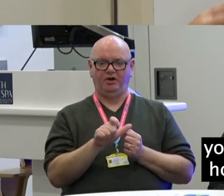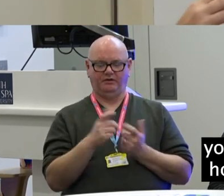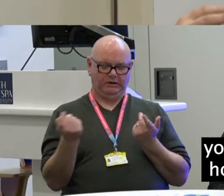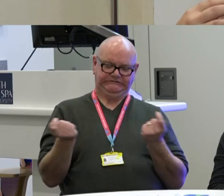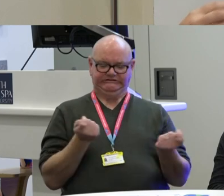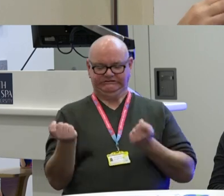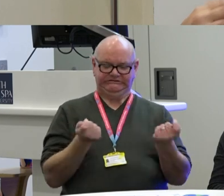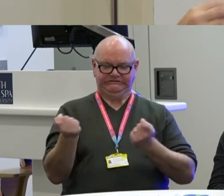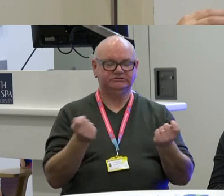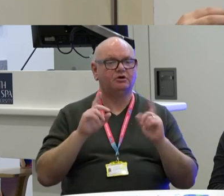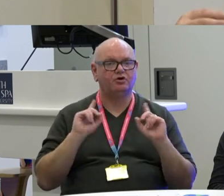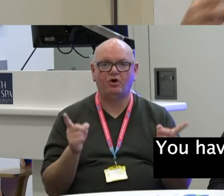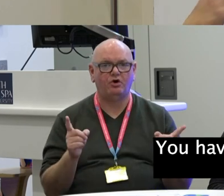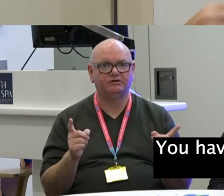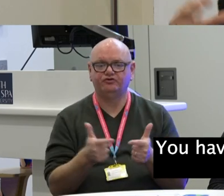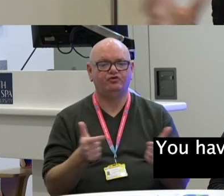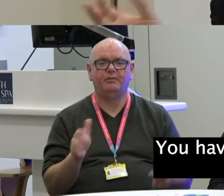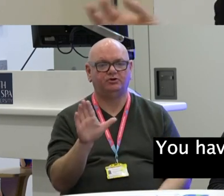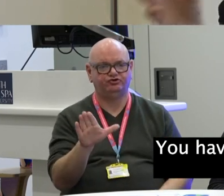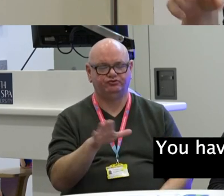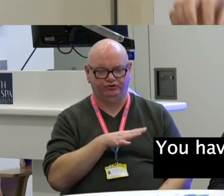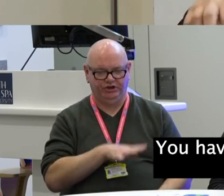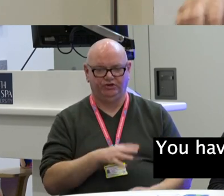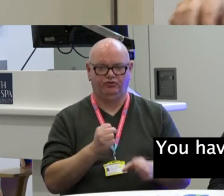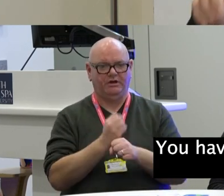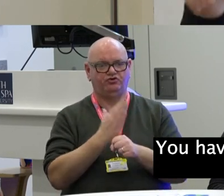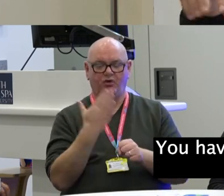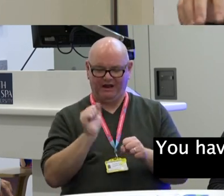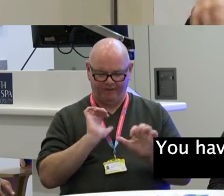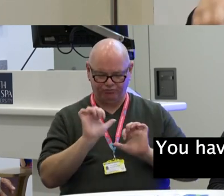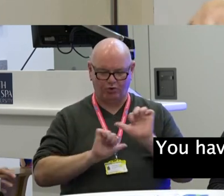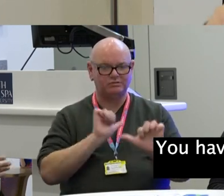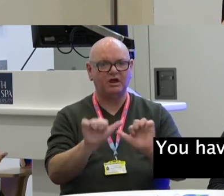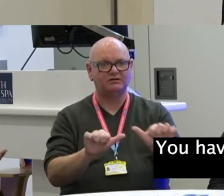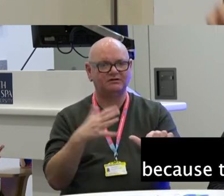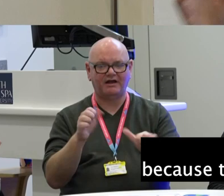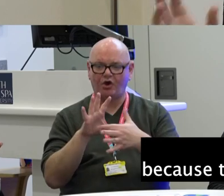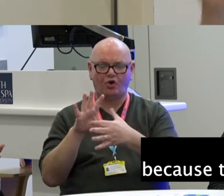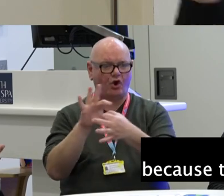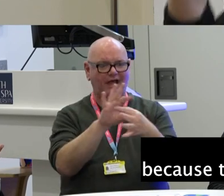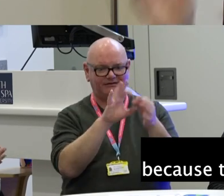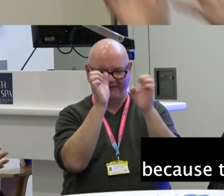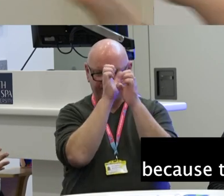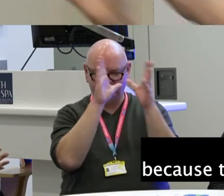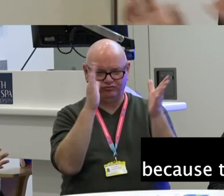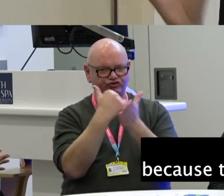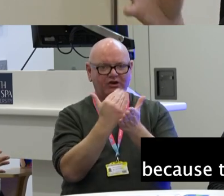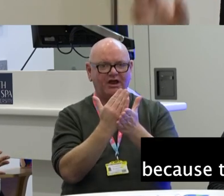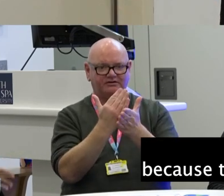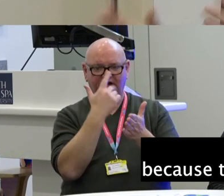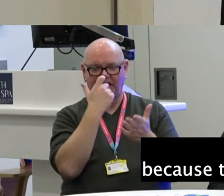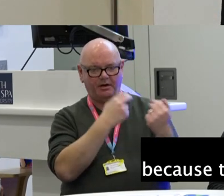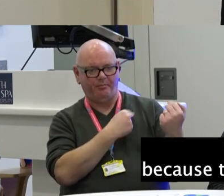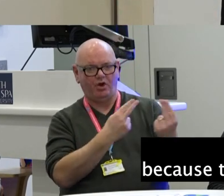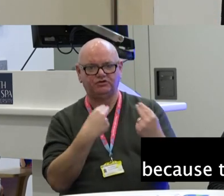arts organisation. It's too much. You have to be able to have a process and a collective vision that can be passed on, because that's